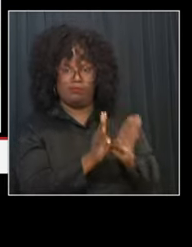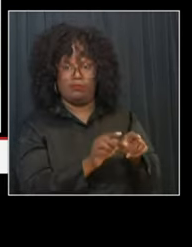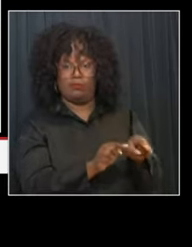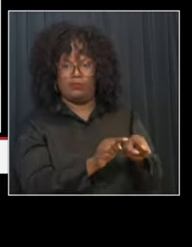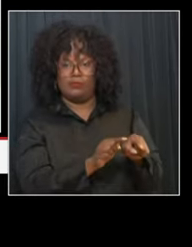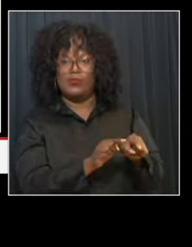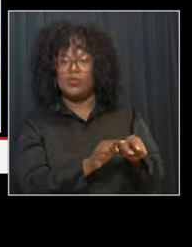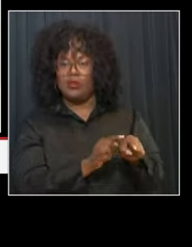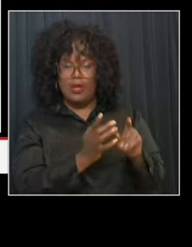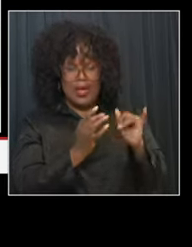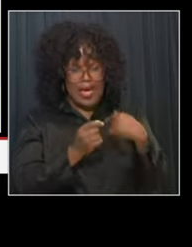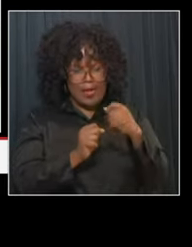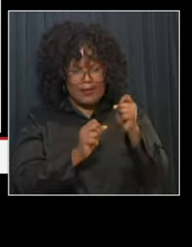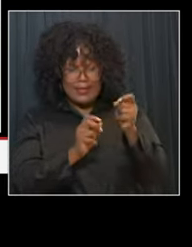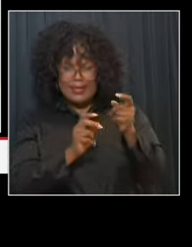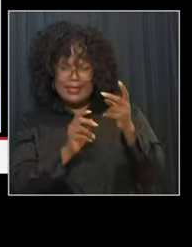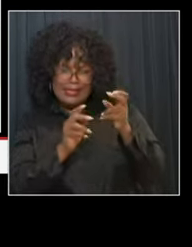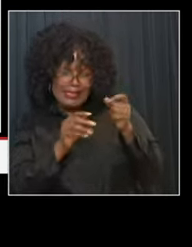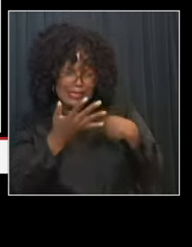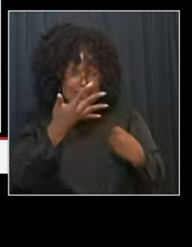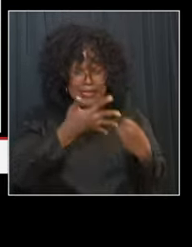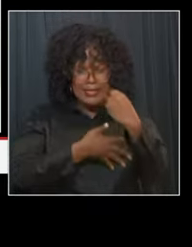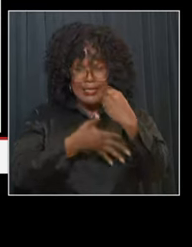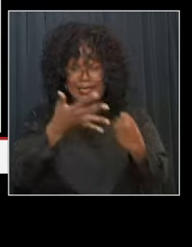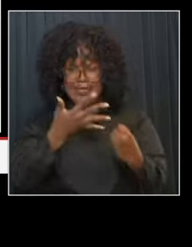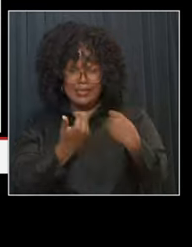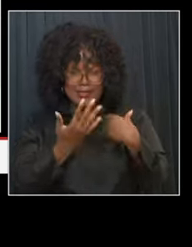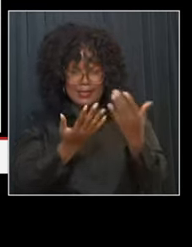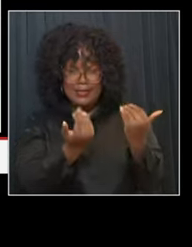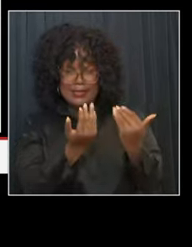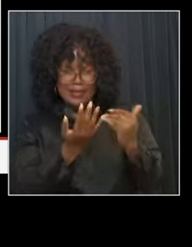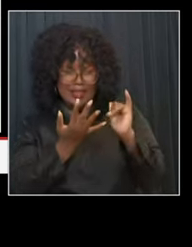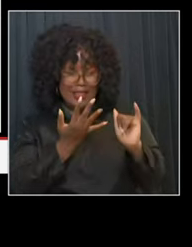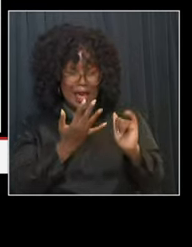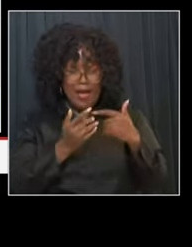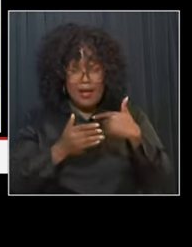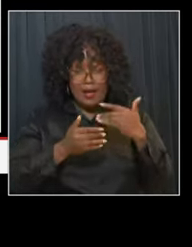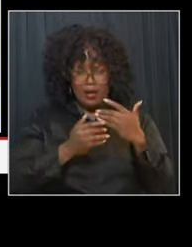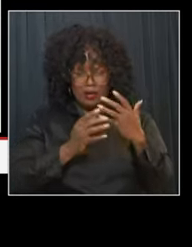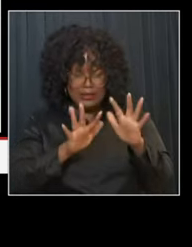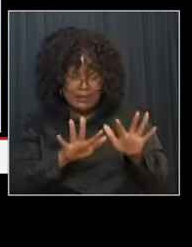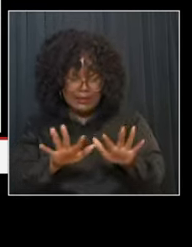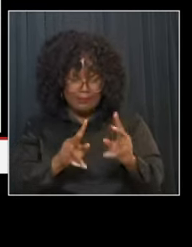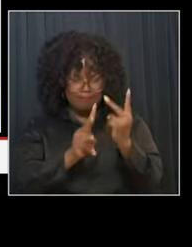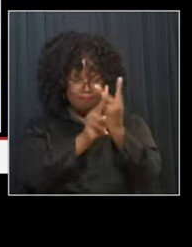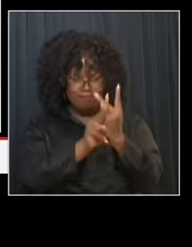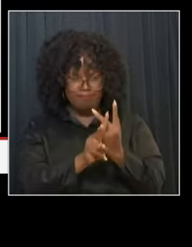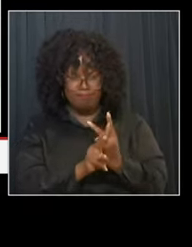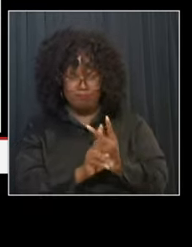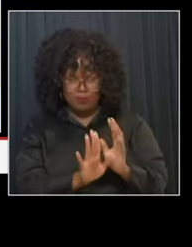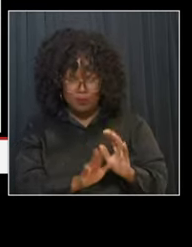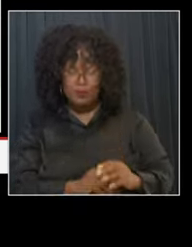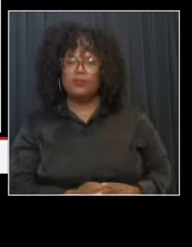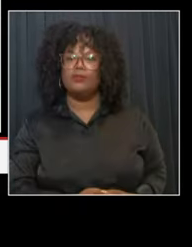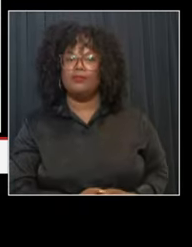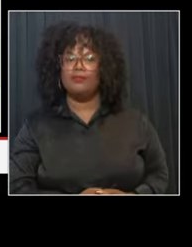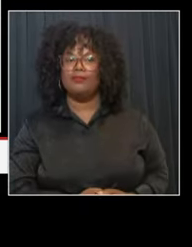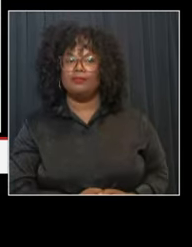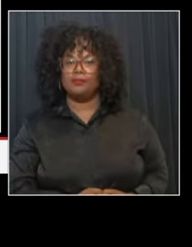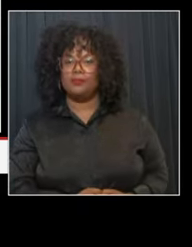the direction of Mila Kaufman, and they're going to design a basic health benefit program and also look